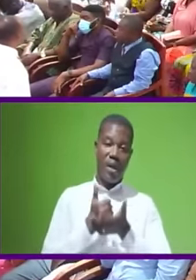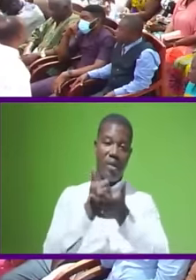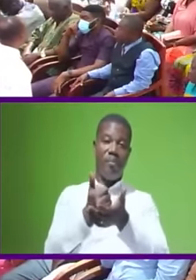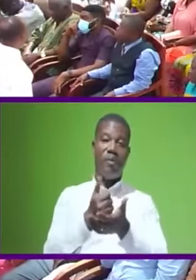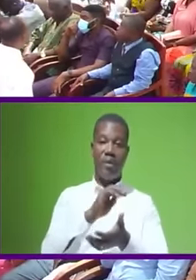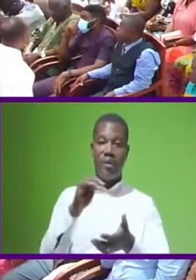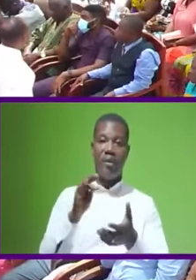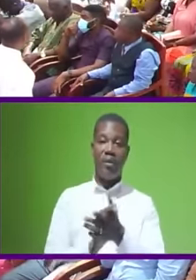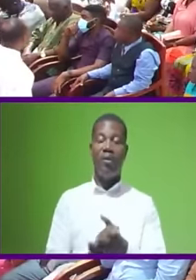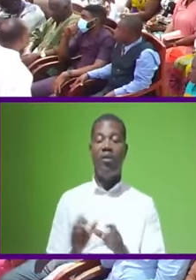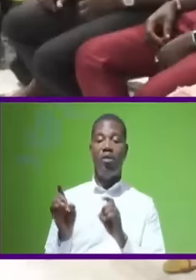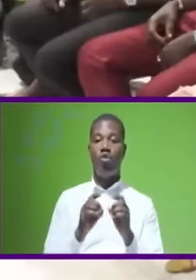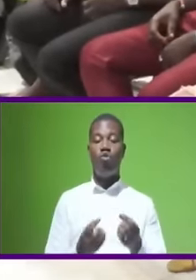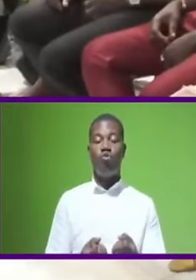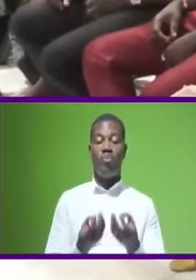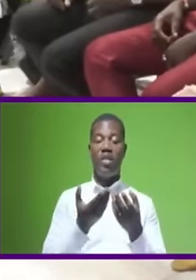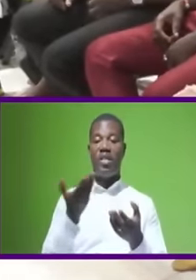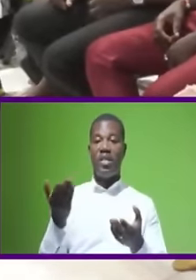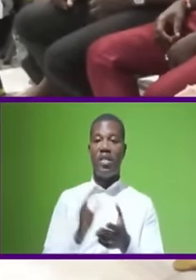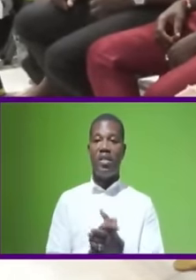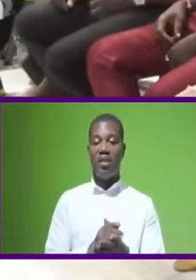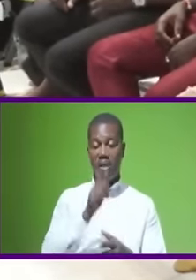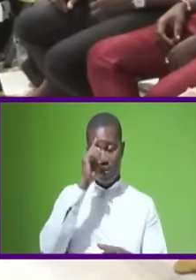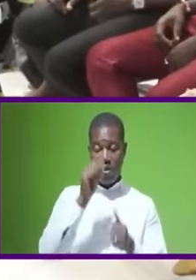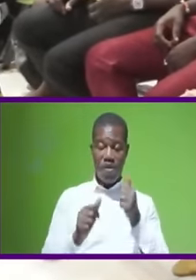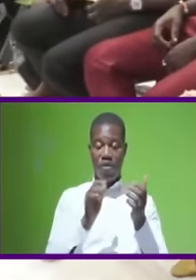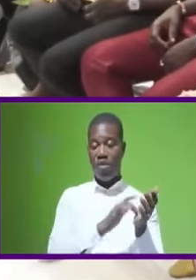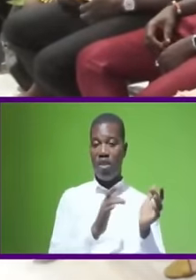mi yẹ nyama bebre Yesu nti so ọno no